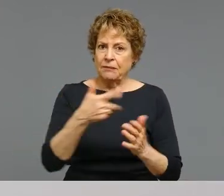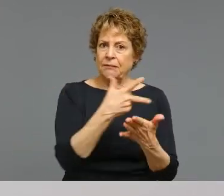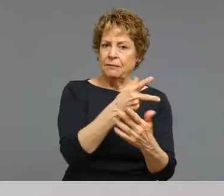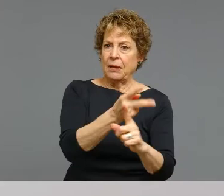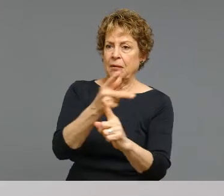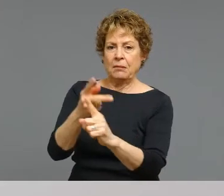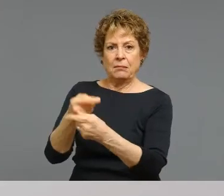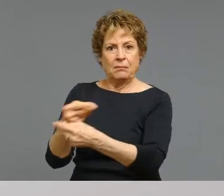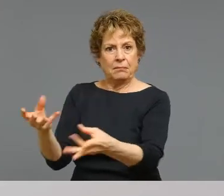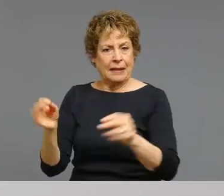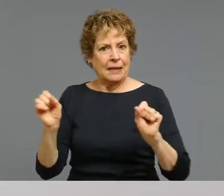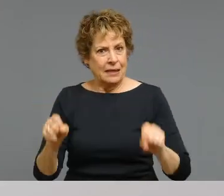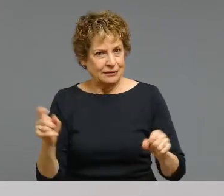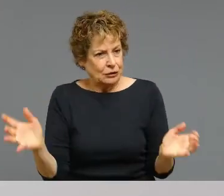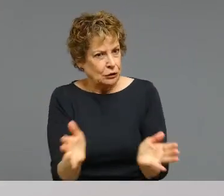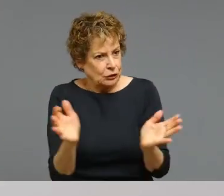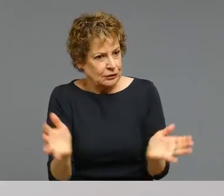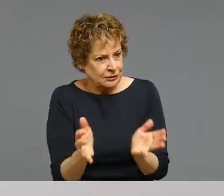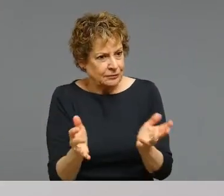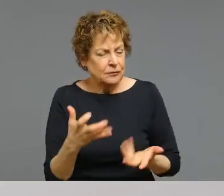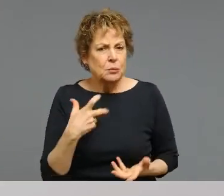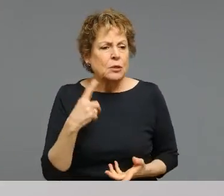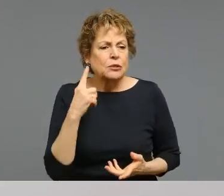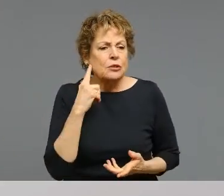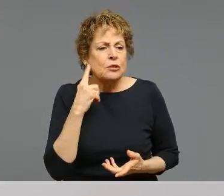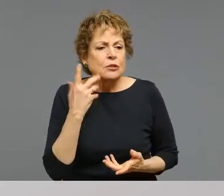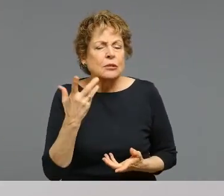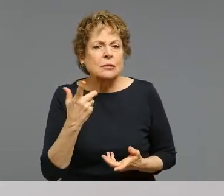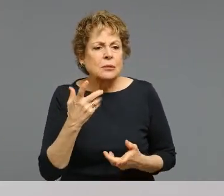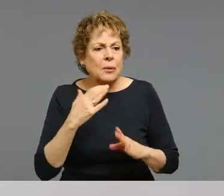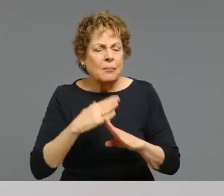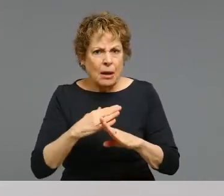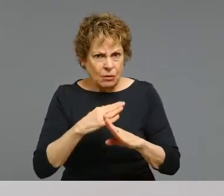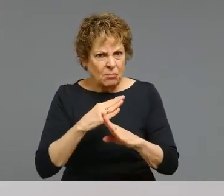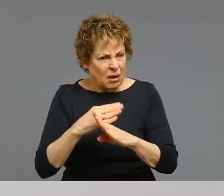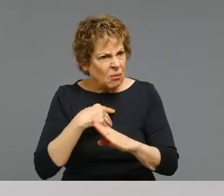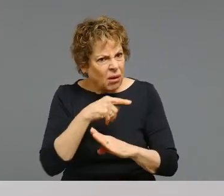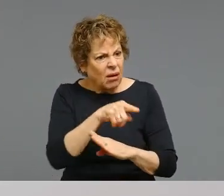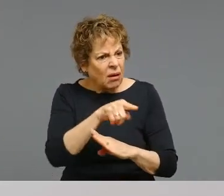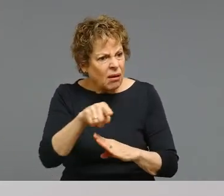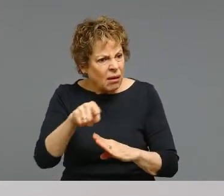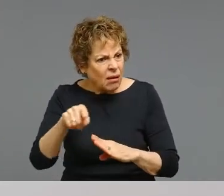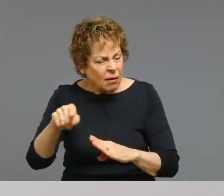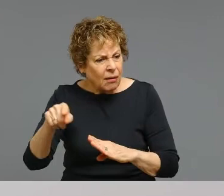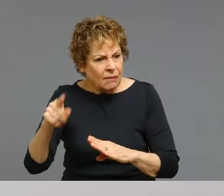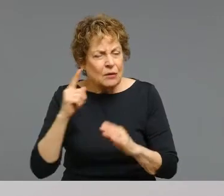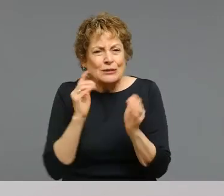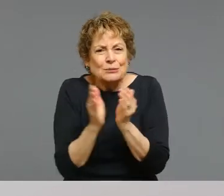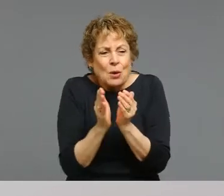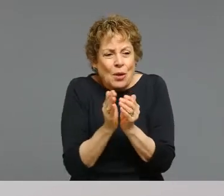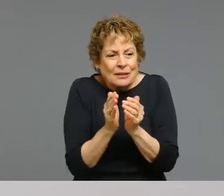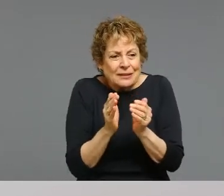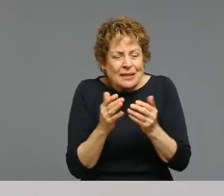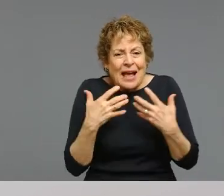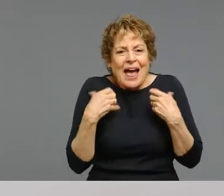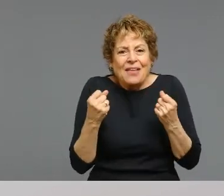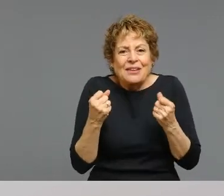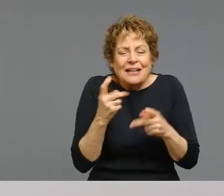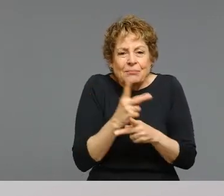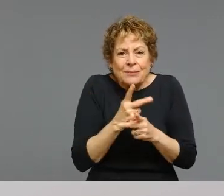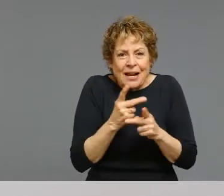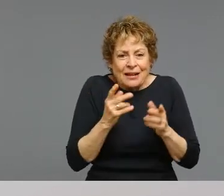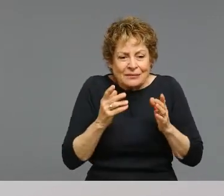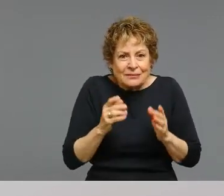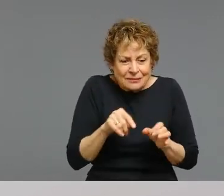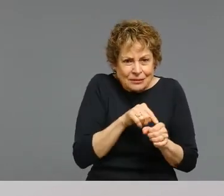heard that there's still some barriers, especially for smaller health providers or doctors' offices. What can